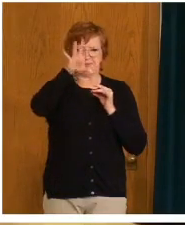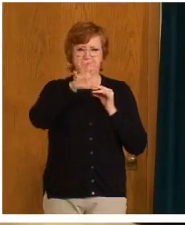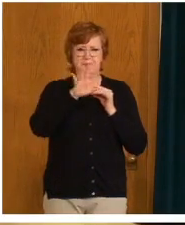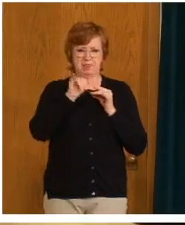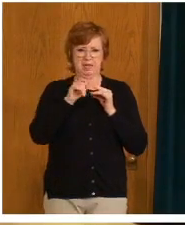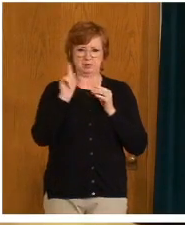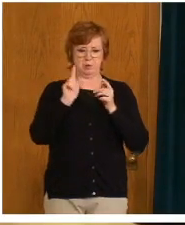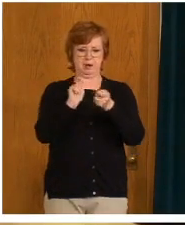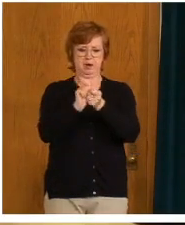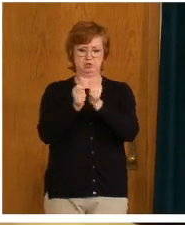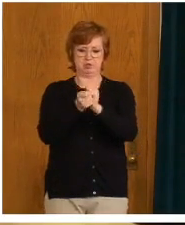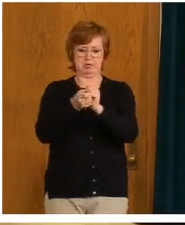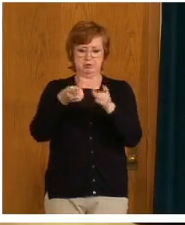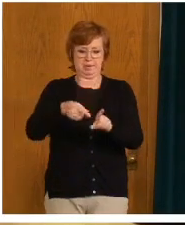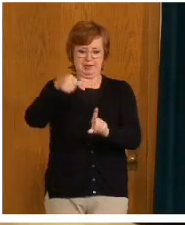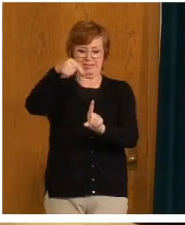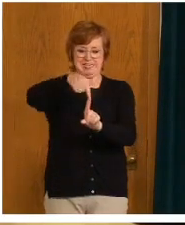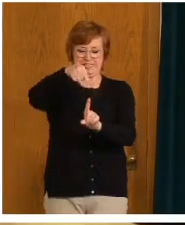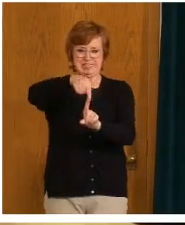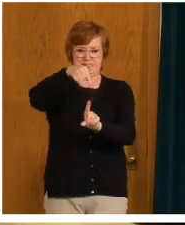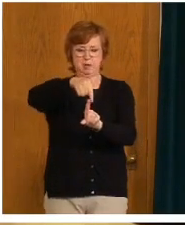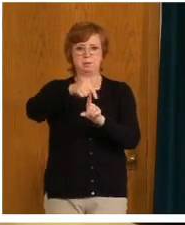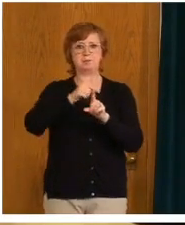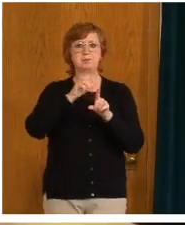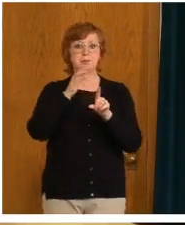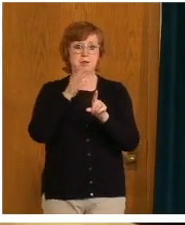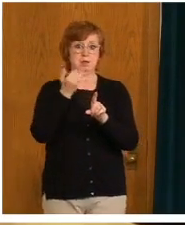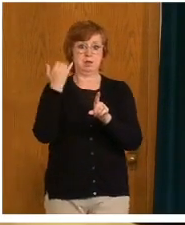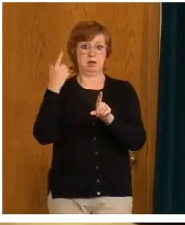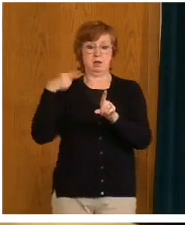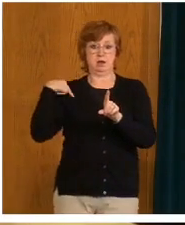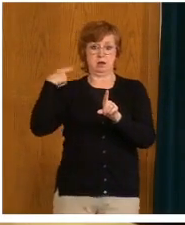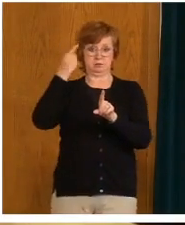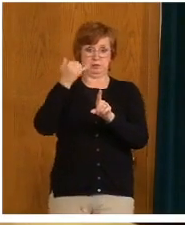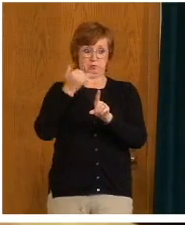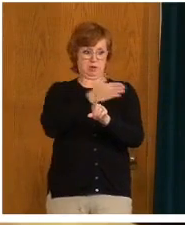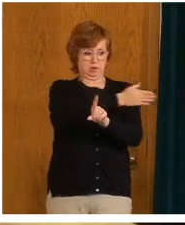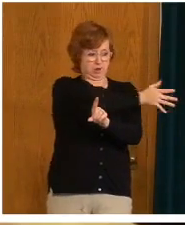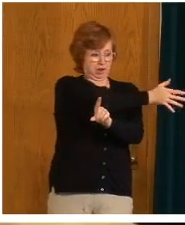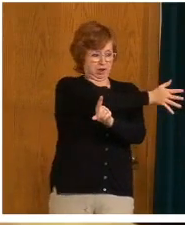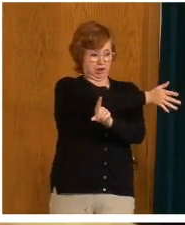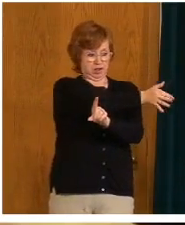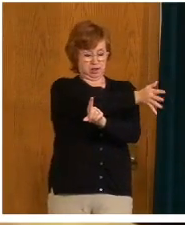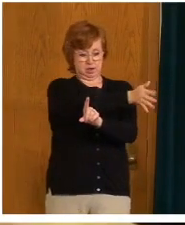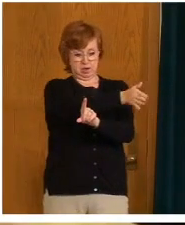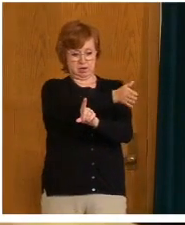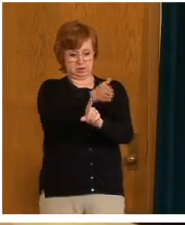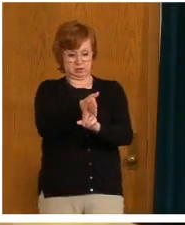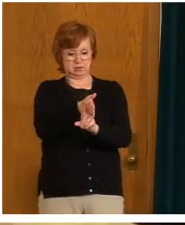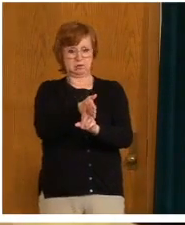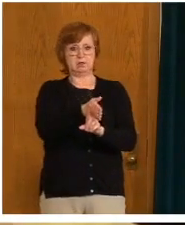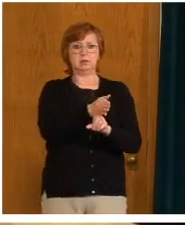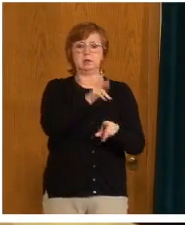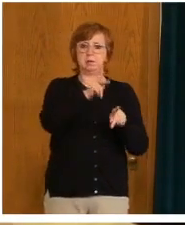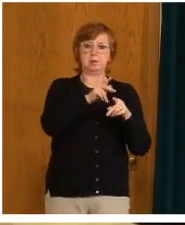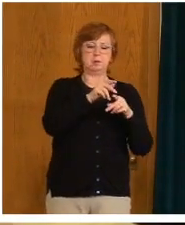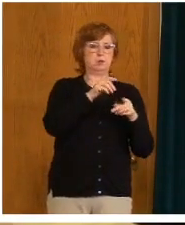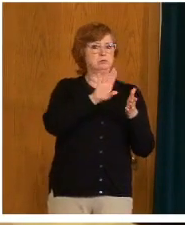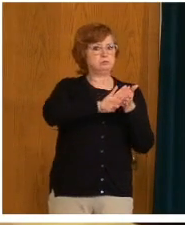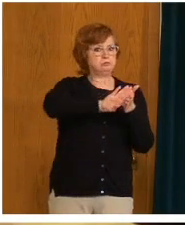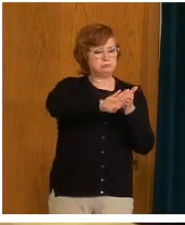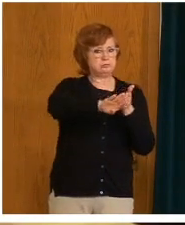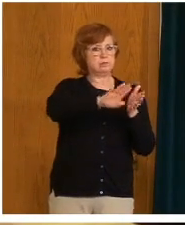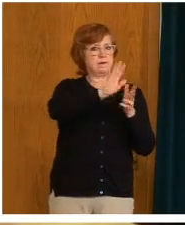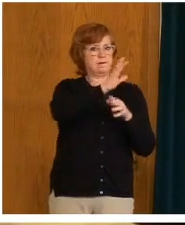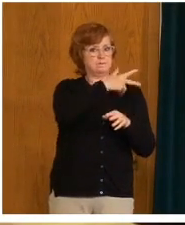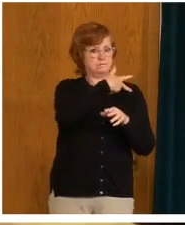at reasons for people to not be vaccinated, and ultimately the vast majority, if not all of our fatalities are people